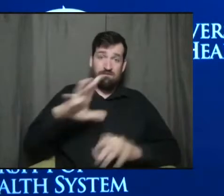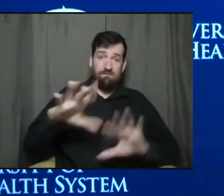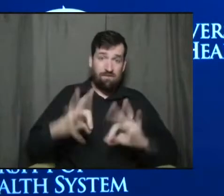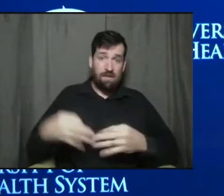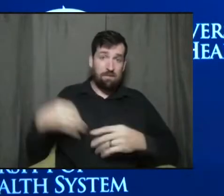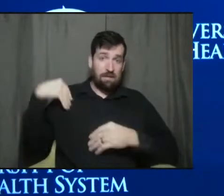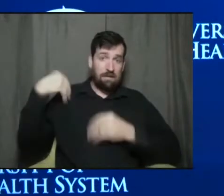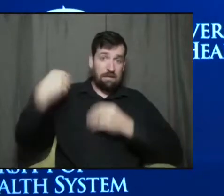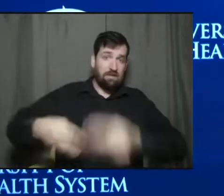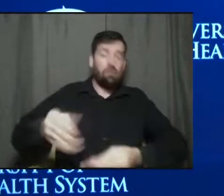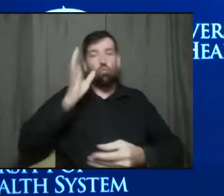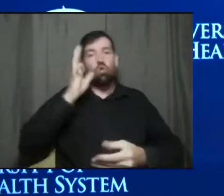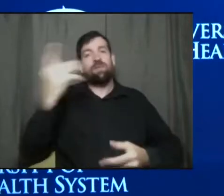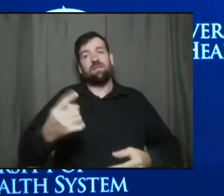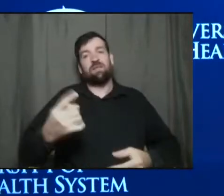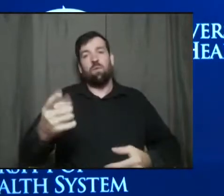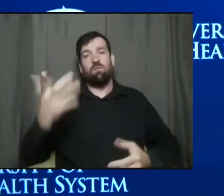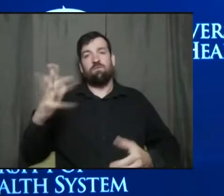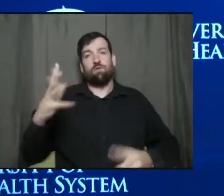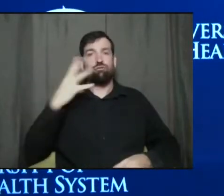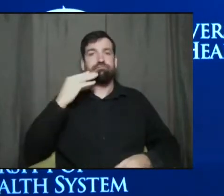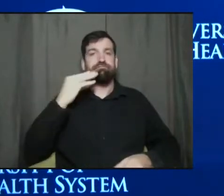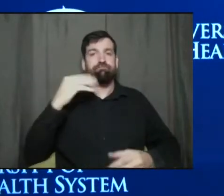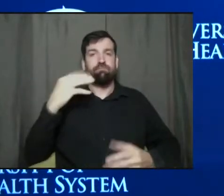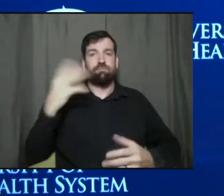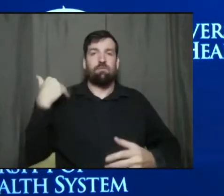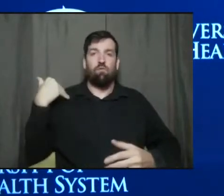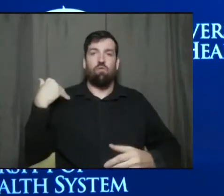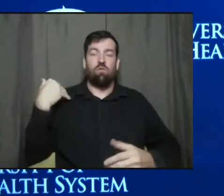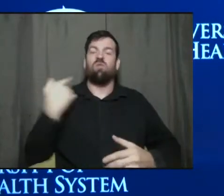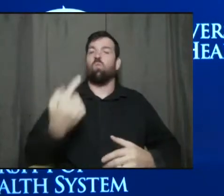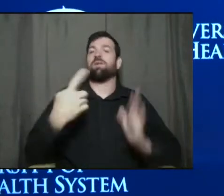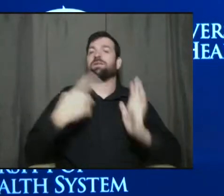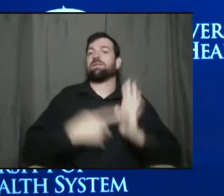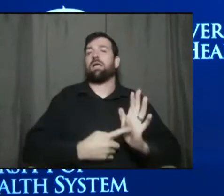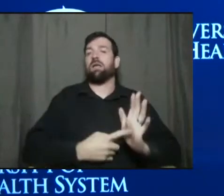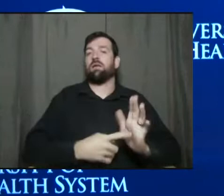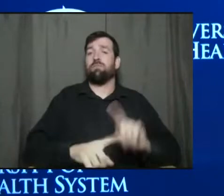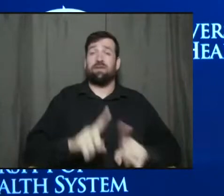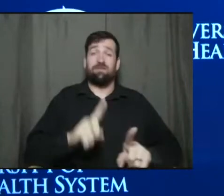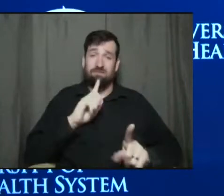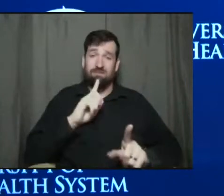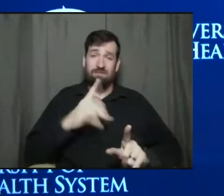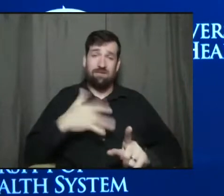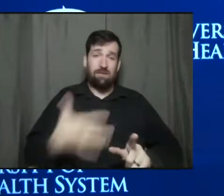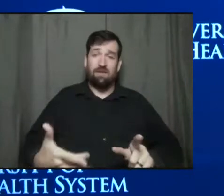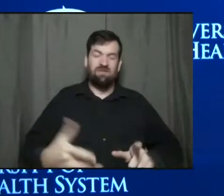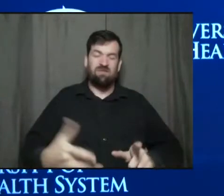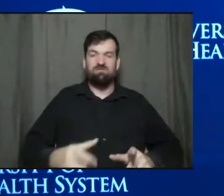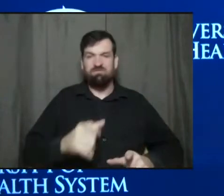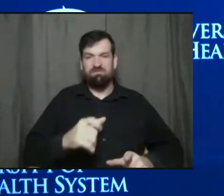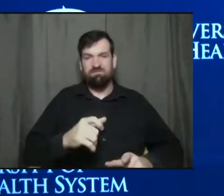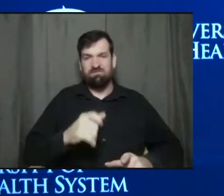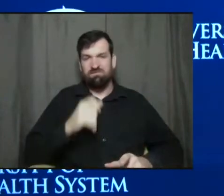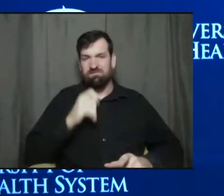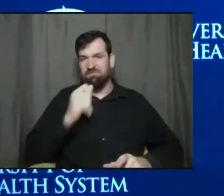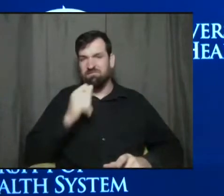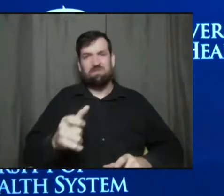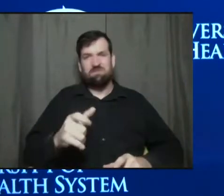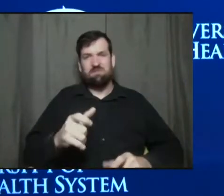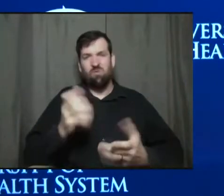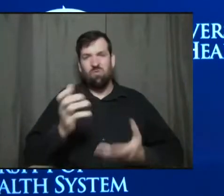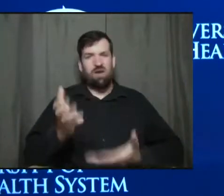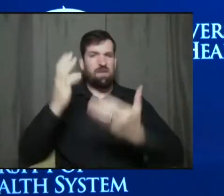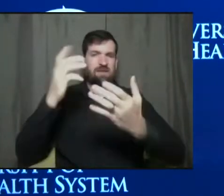it before, that would be one sign. But in general, we don't recommend routine screening for CF, at least not